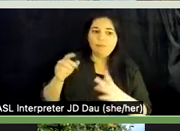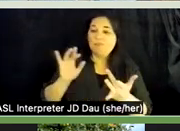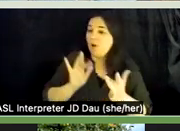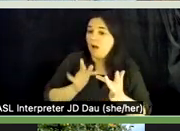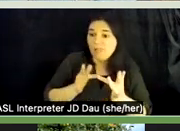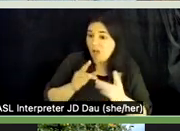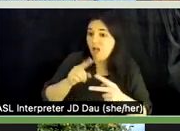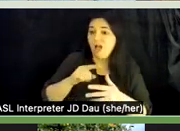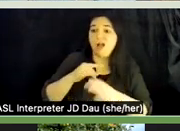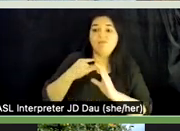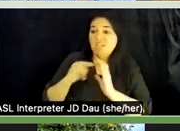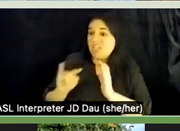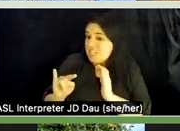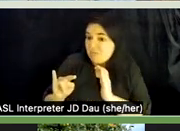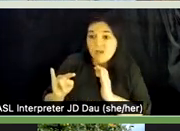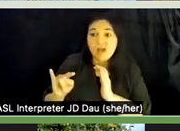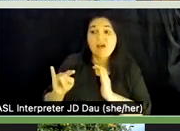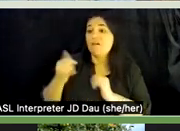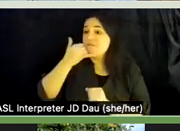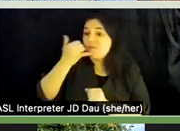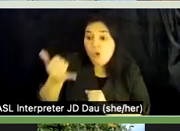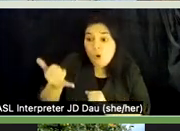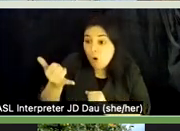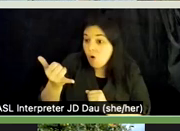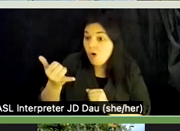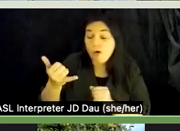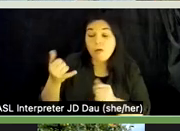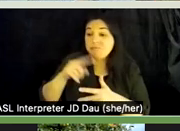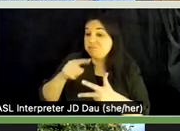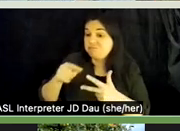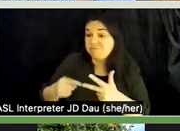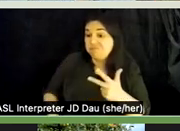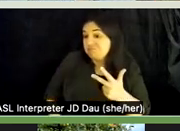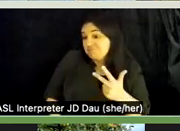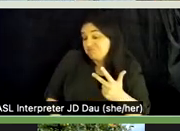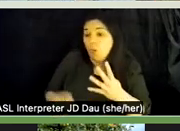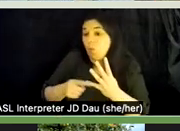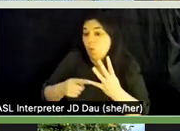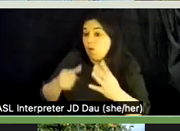an email, you can call in complaints or mail them in as well.